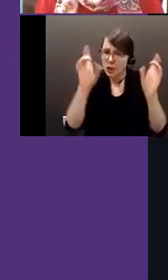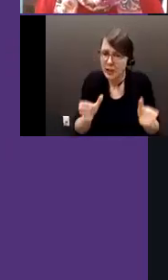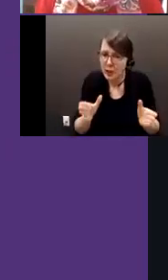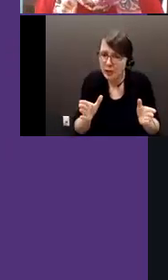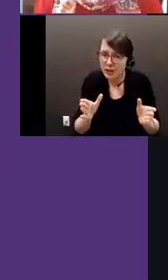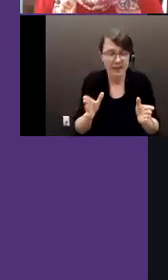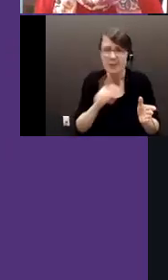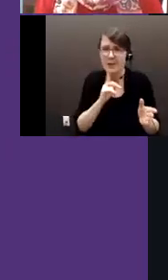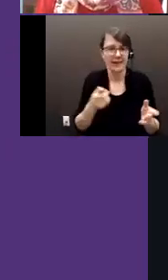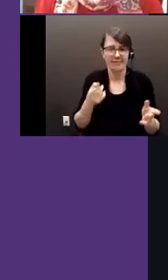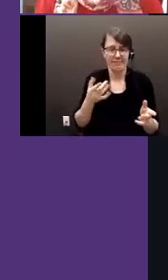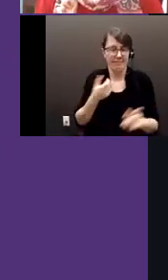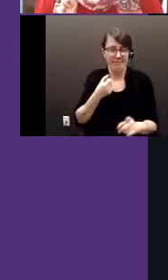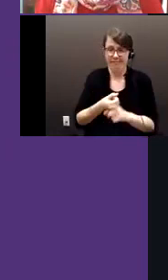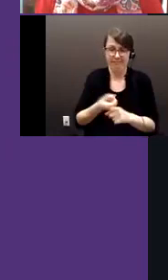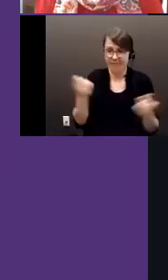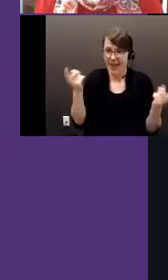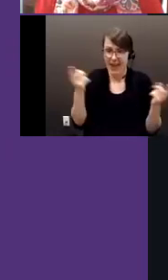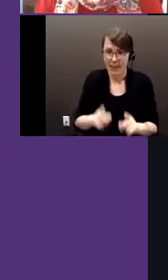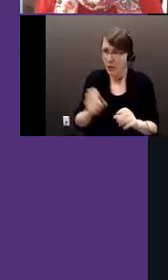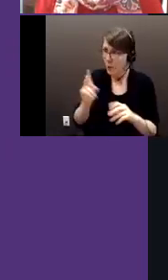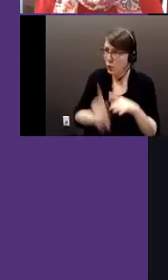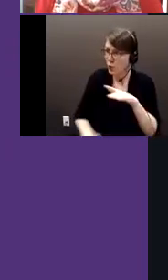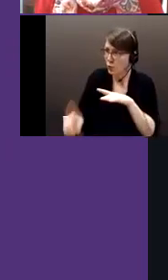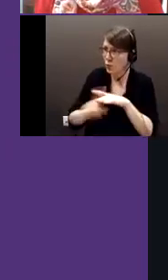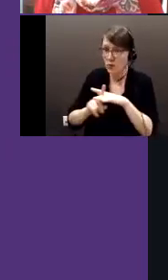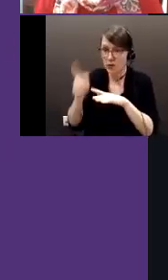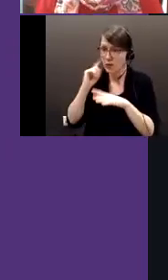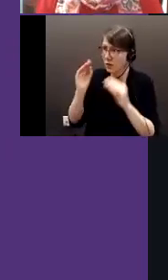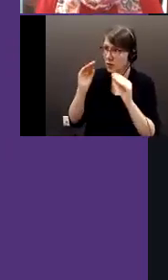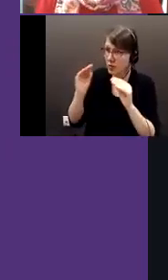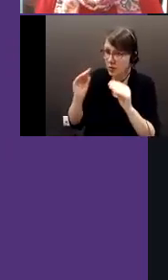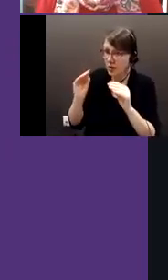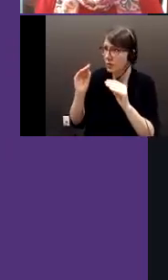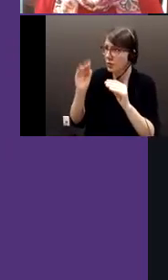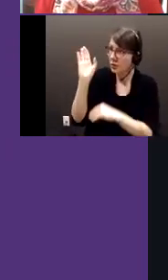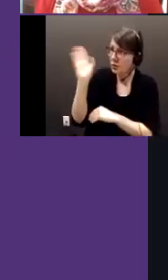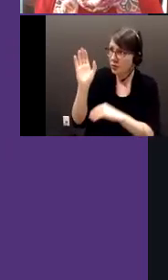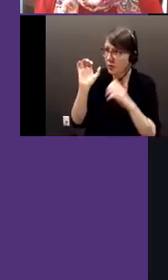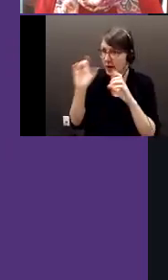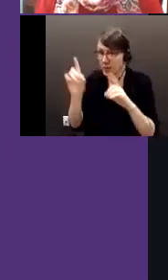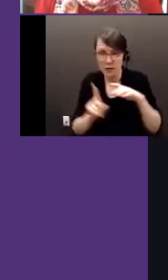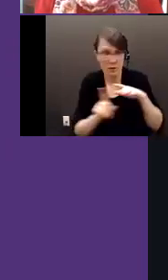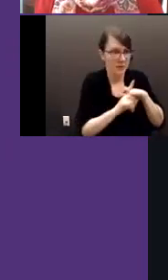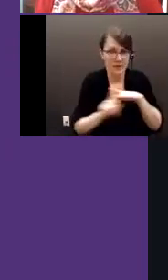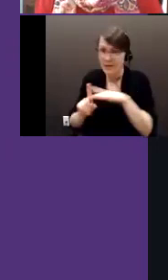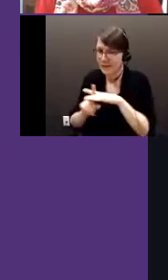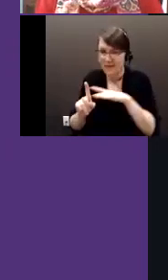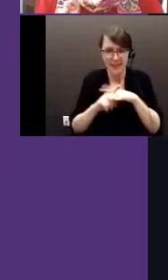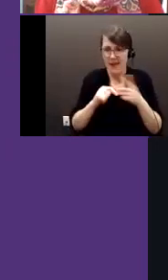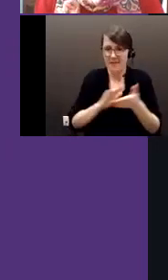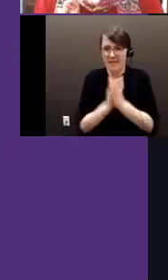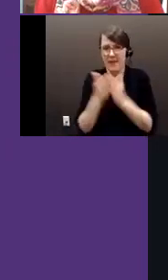themselves to talk about this work and to talk about how we serve the clients that we work with and how we work with them and what's